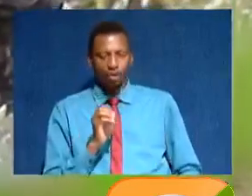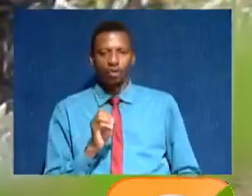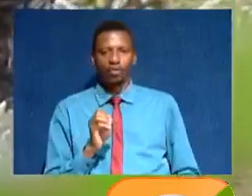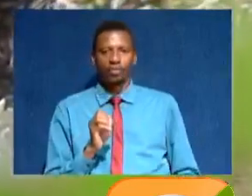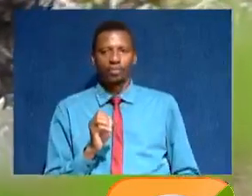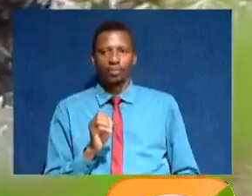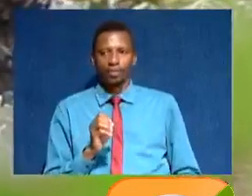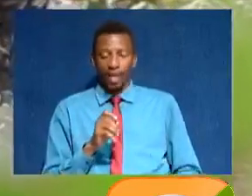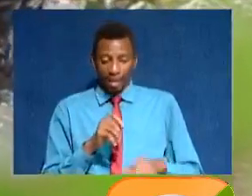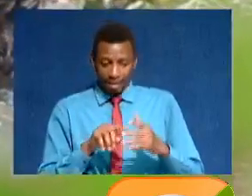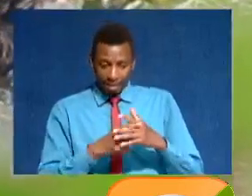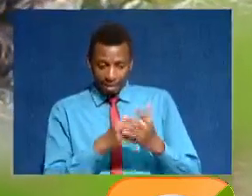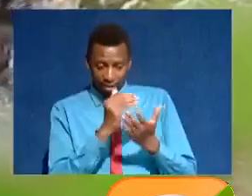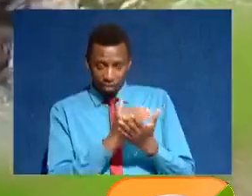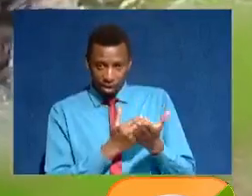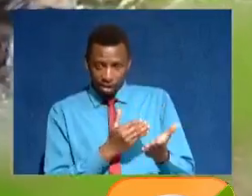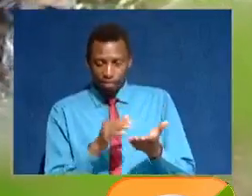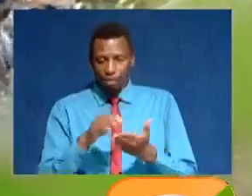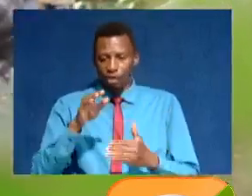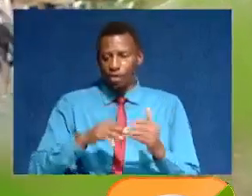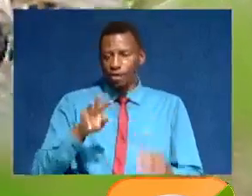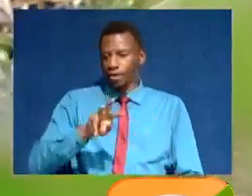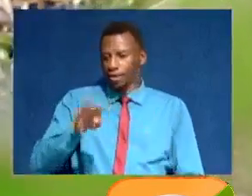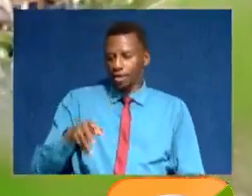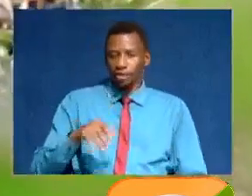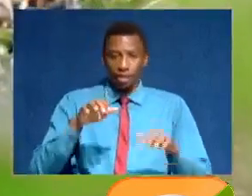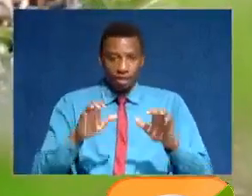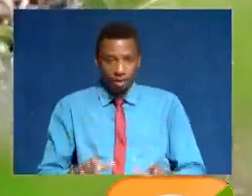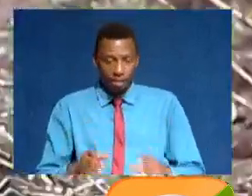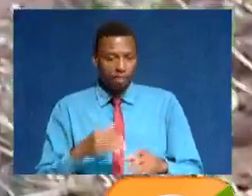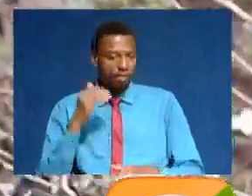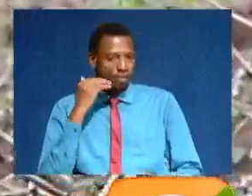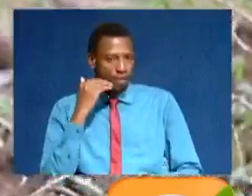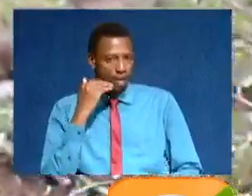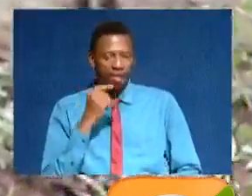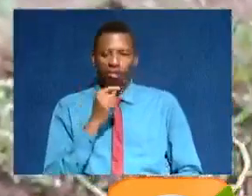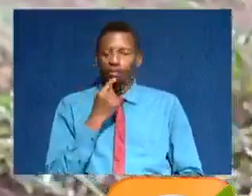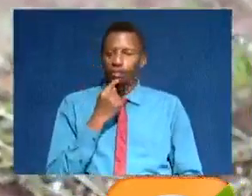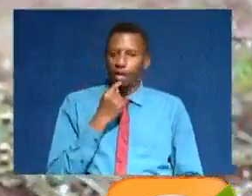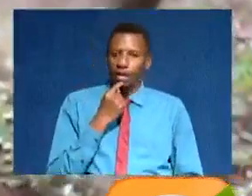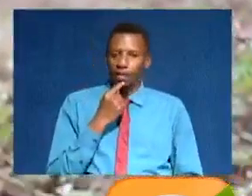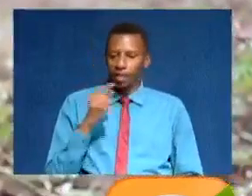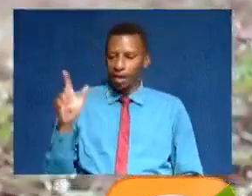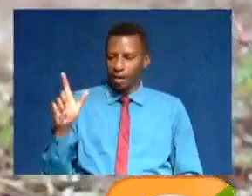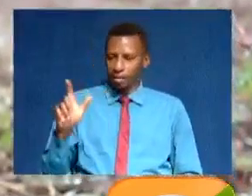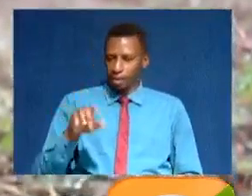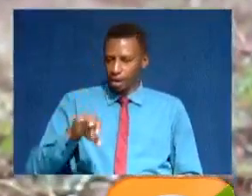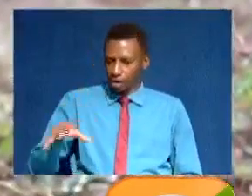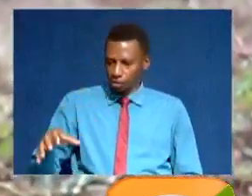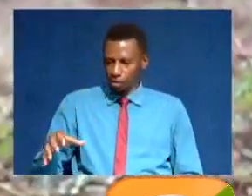Under the pilot program, more than 3,000 farmers from Siaya, Turkana and Laikipia counties have been